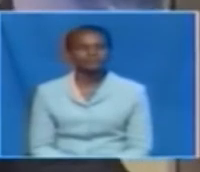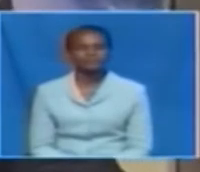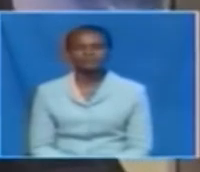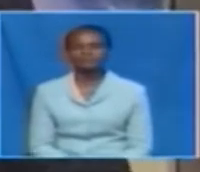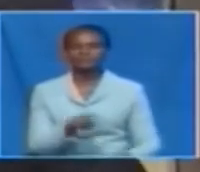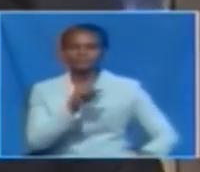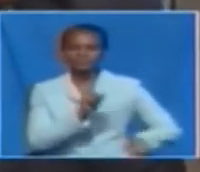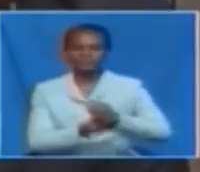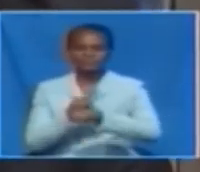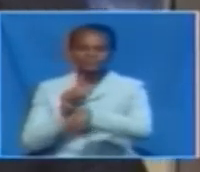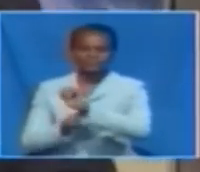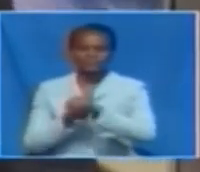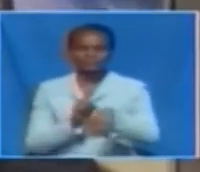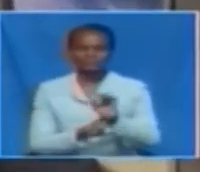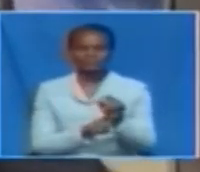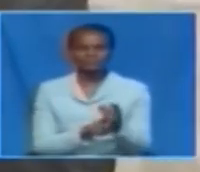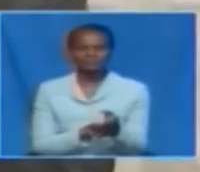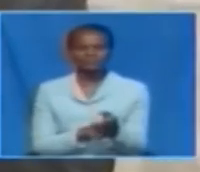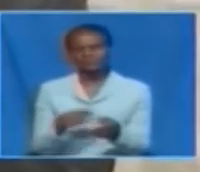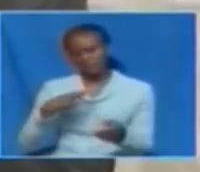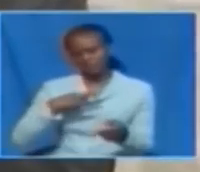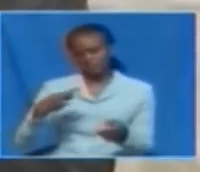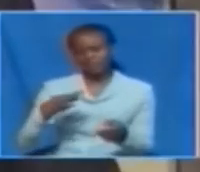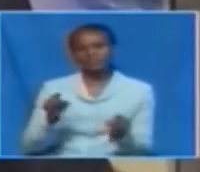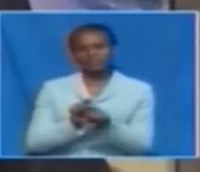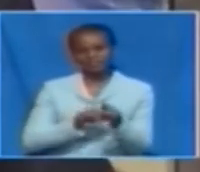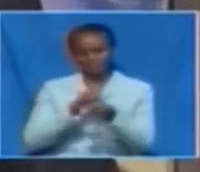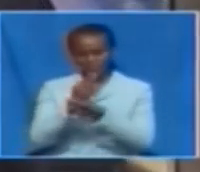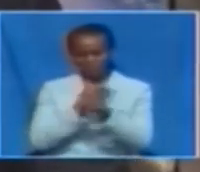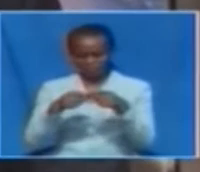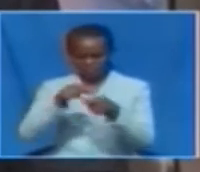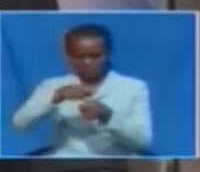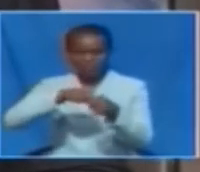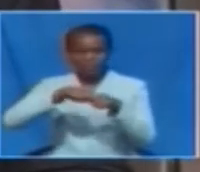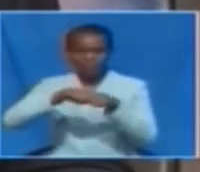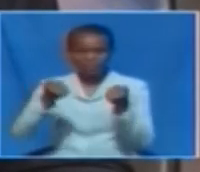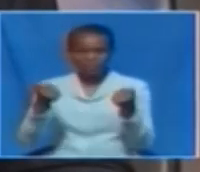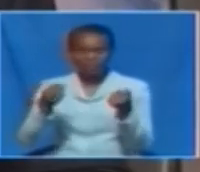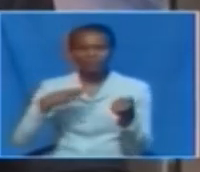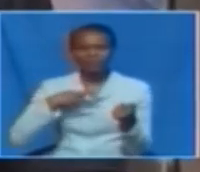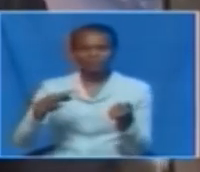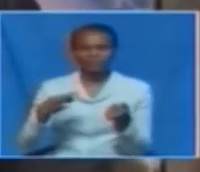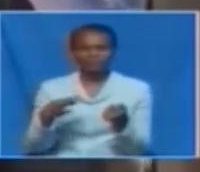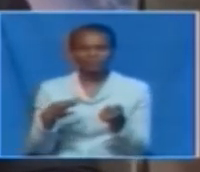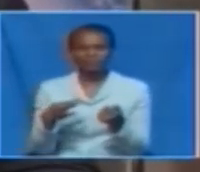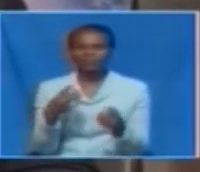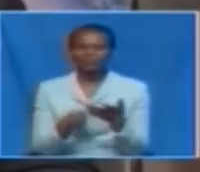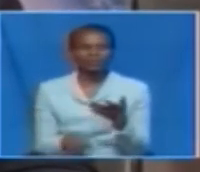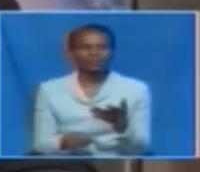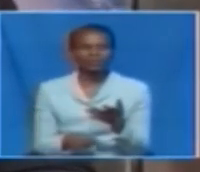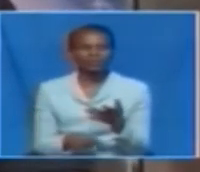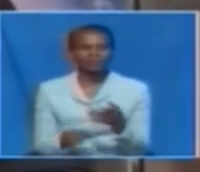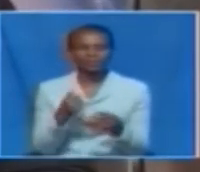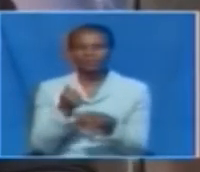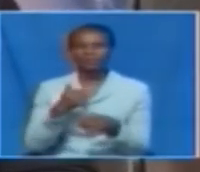cross? No, absolutely If they not. apply and you discover before you open up your applications That what? that others